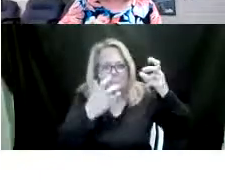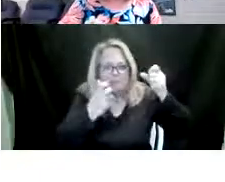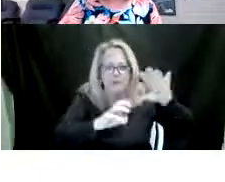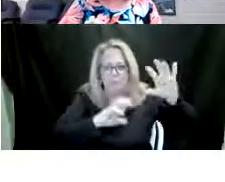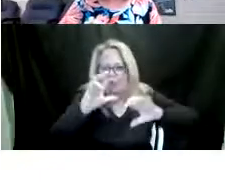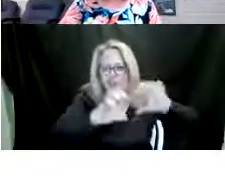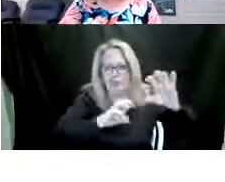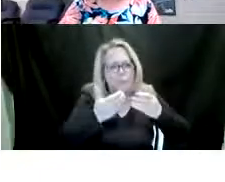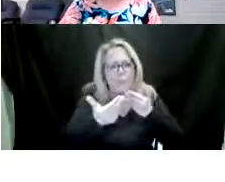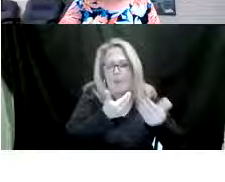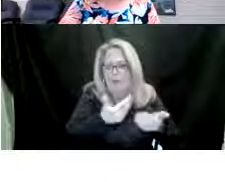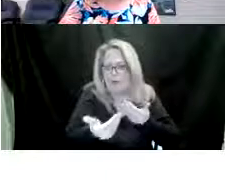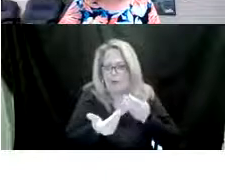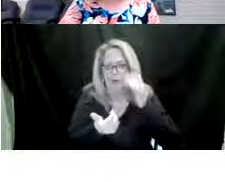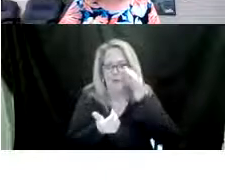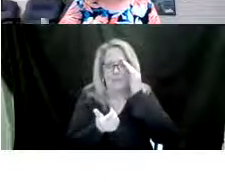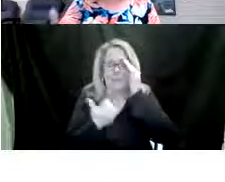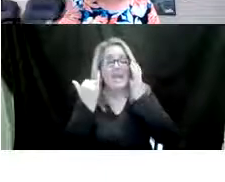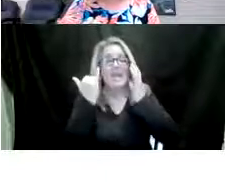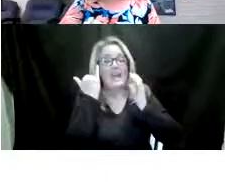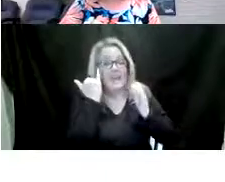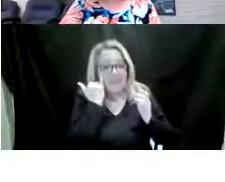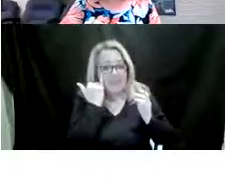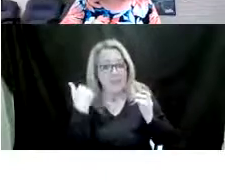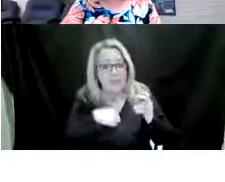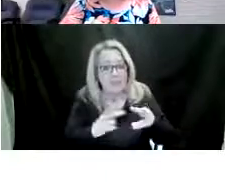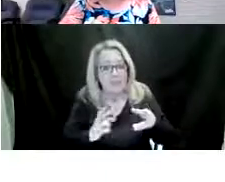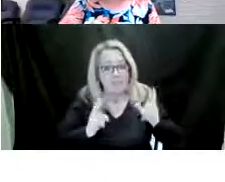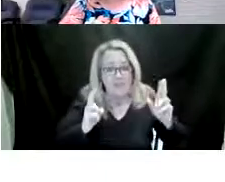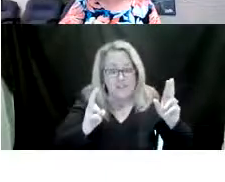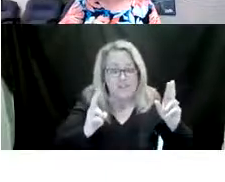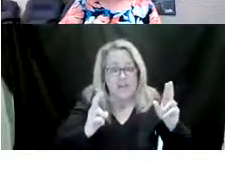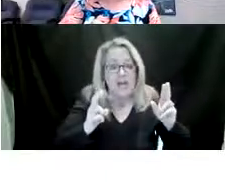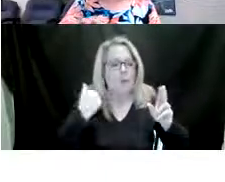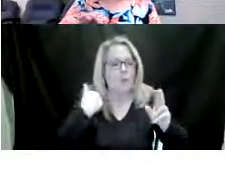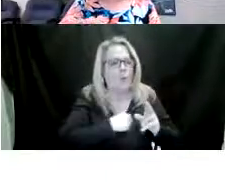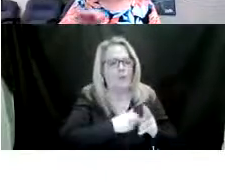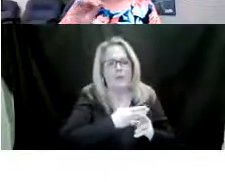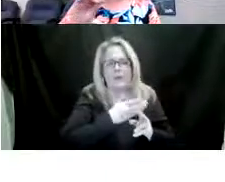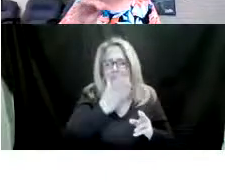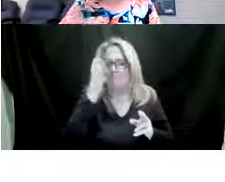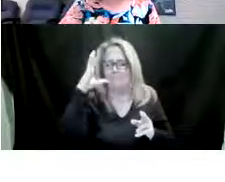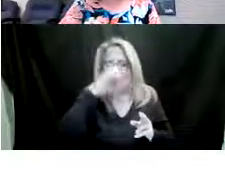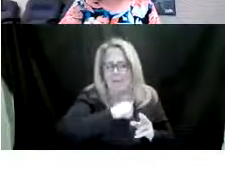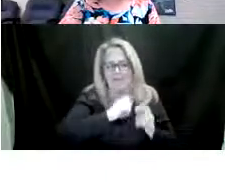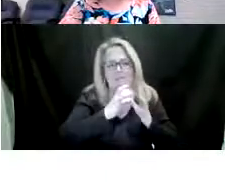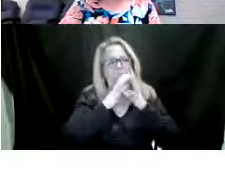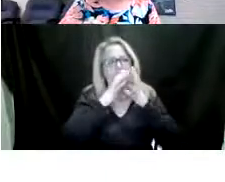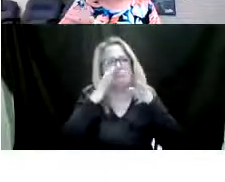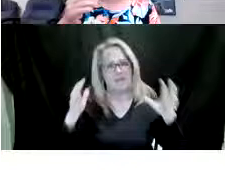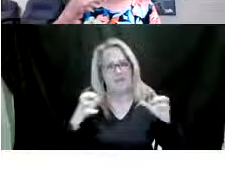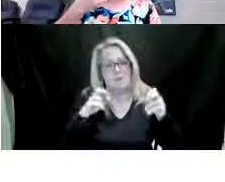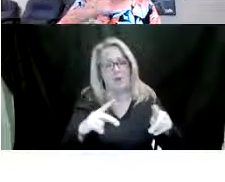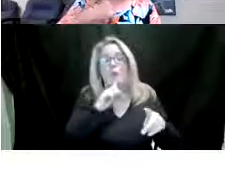whatever. If we rush, we miss a lot of opportunities. We are really on child's